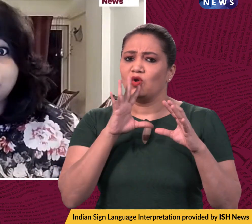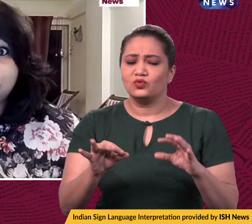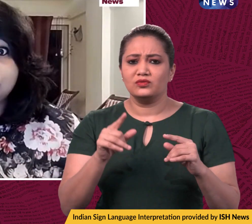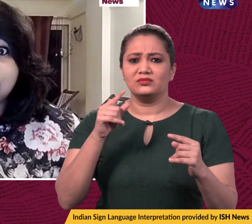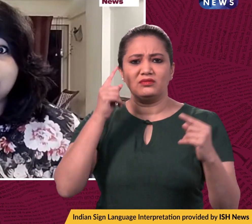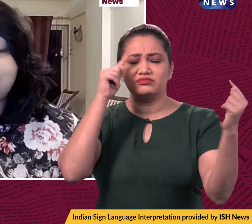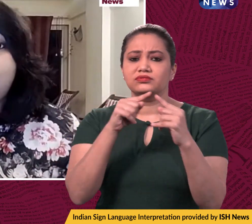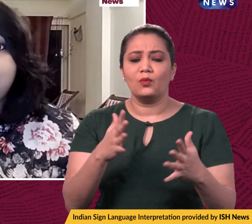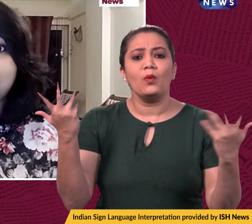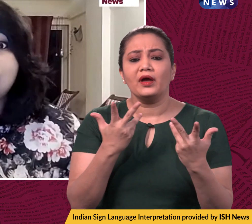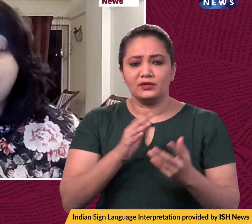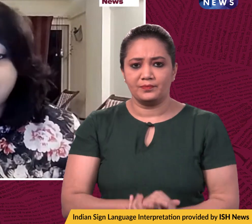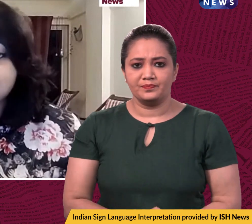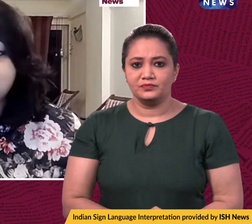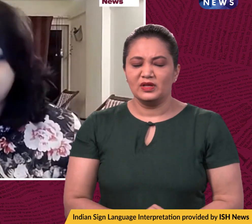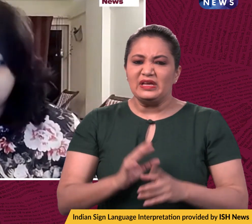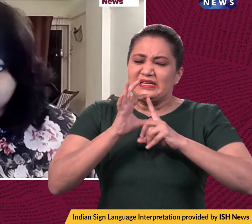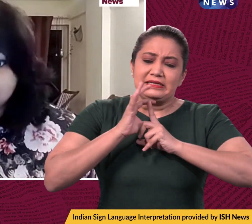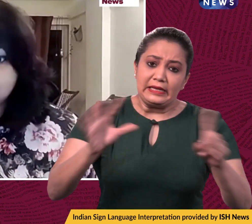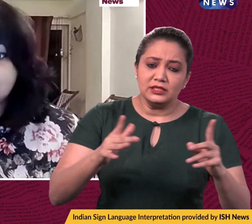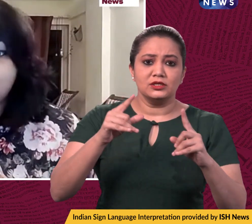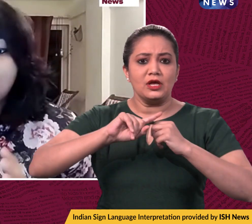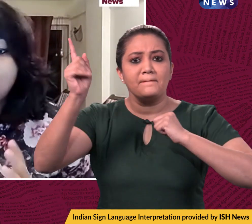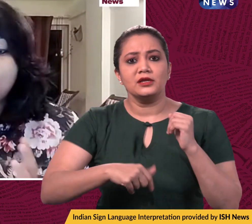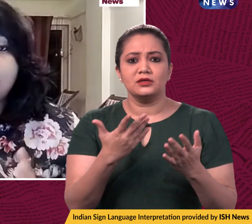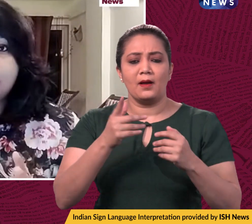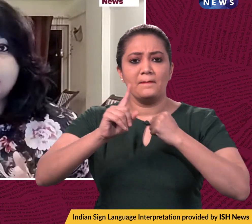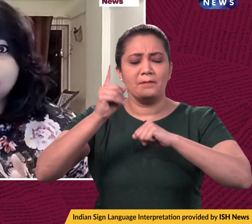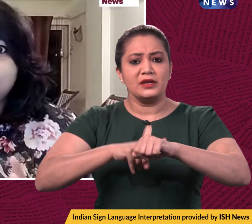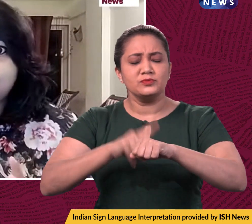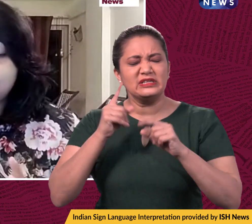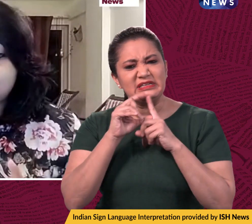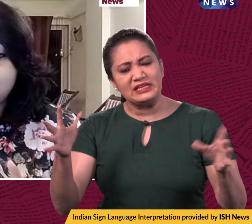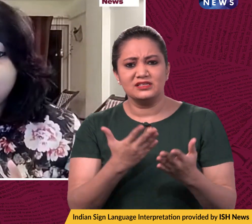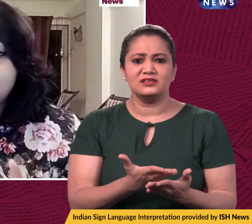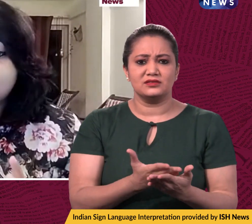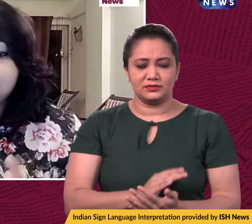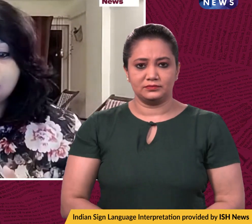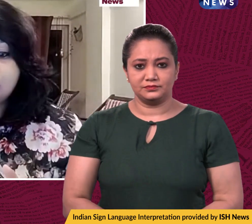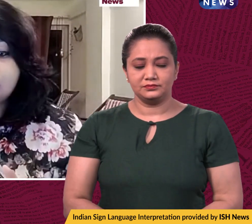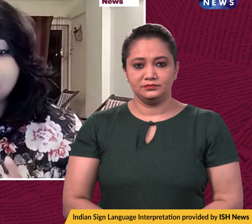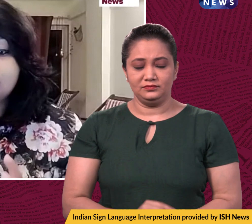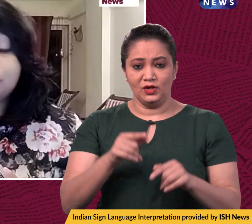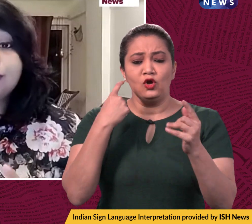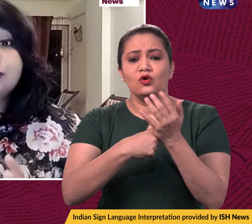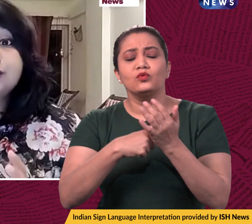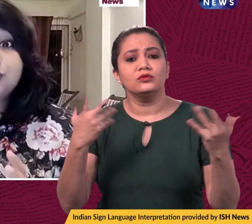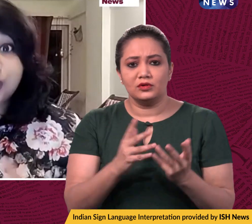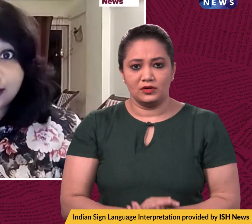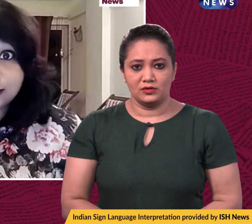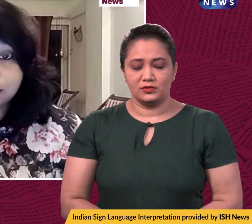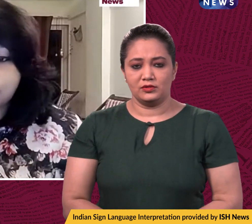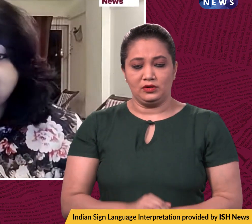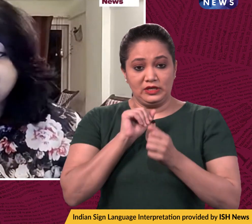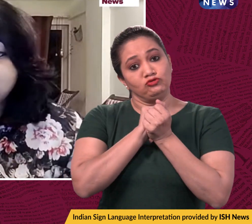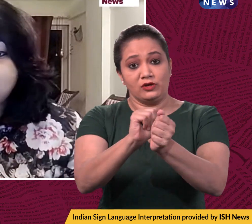bill has been criticized for its harsh penalties. Now, for violating the proposed law, the bill states it includes a